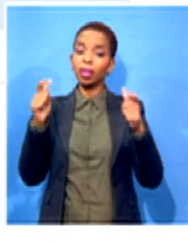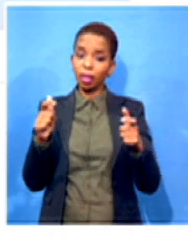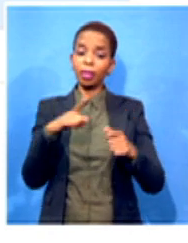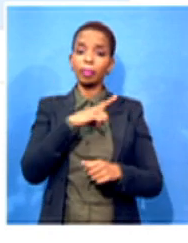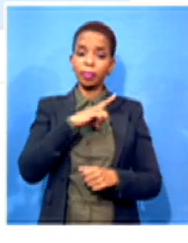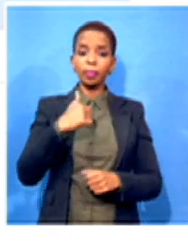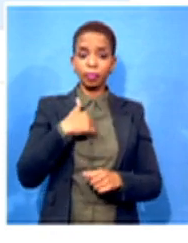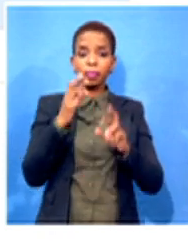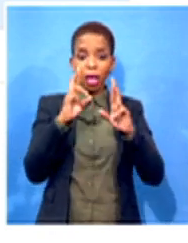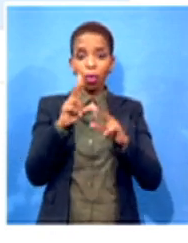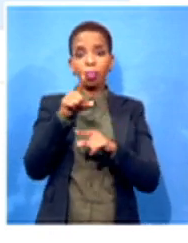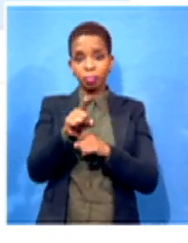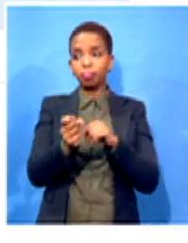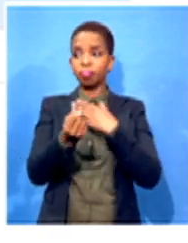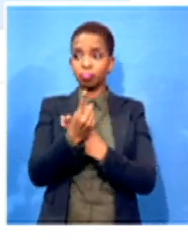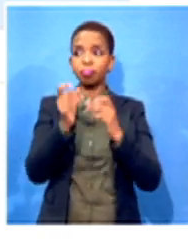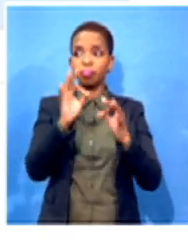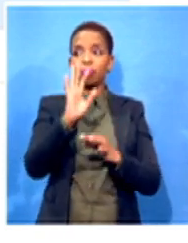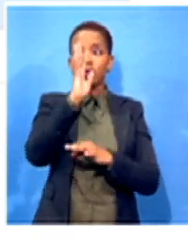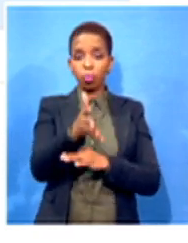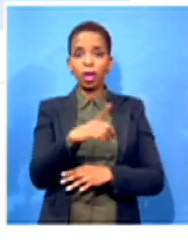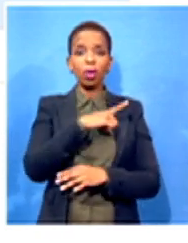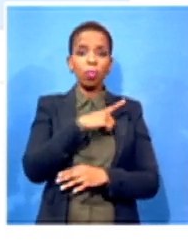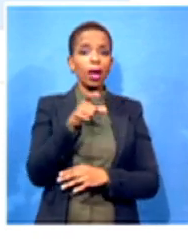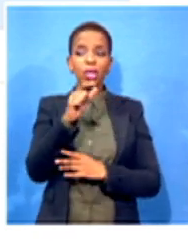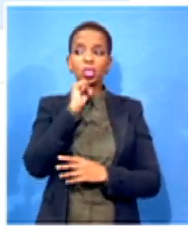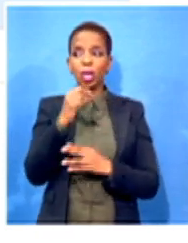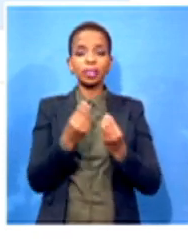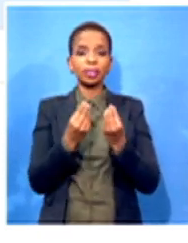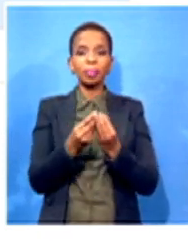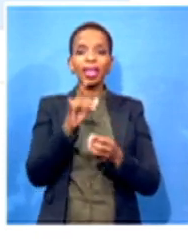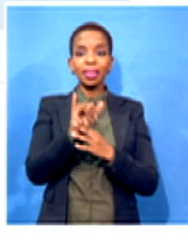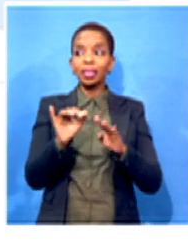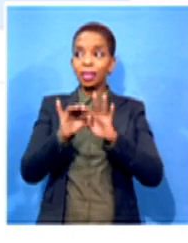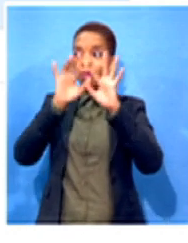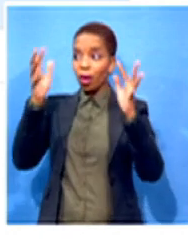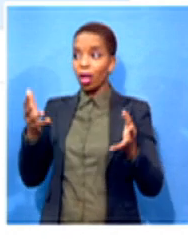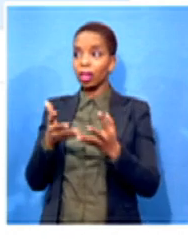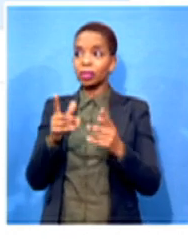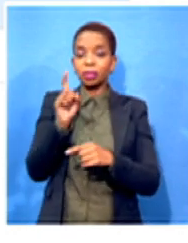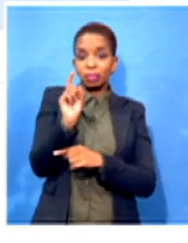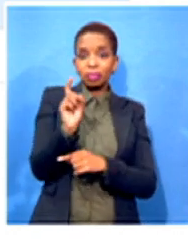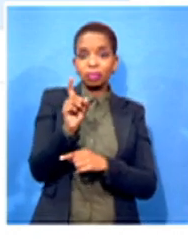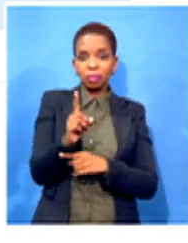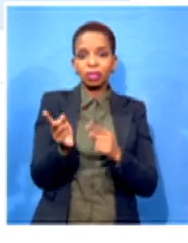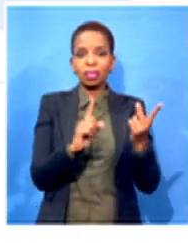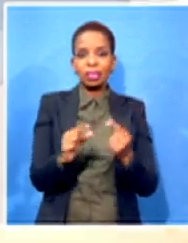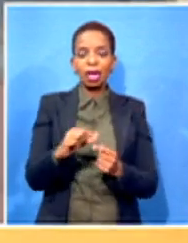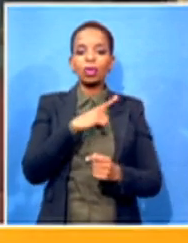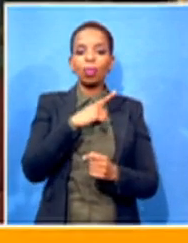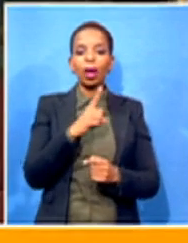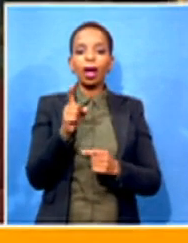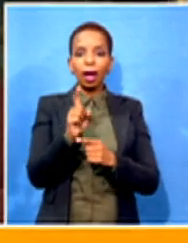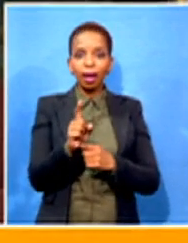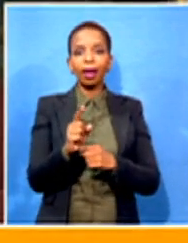racial breakdown does come through, because, you know, it's not something that the rest of the world are not reporting reporting on. It is done, and one would think that we'd